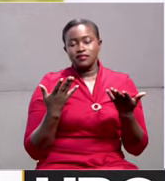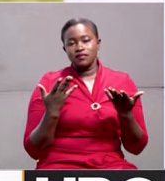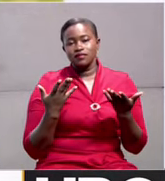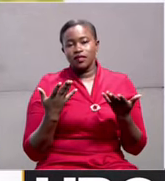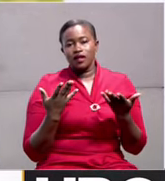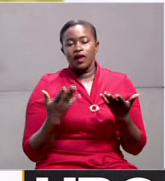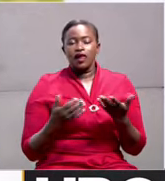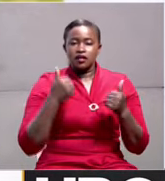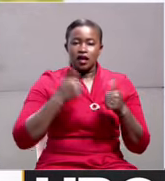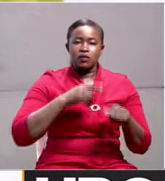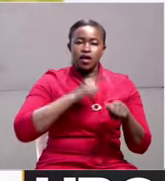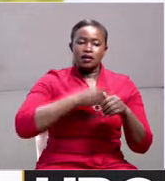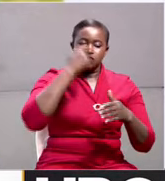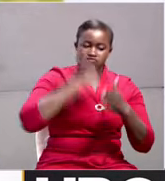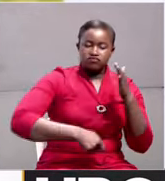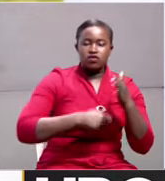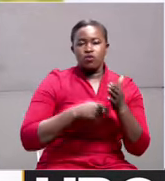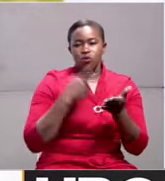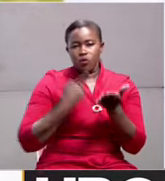When they deduct costs,